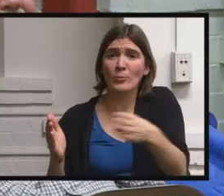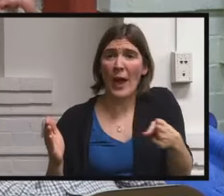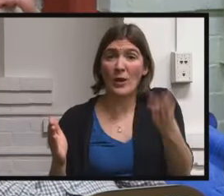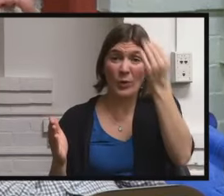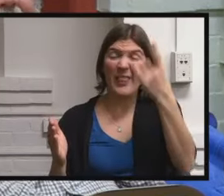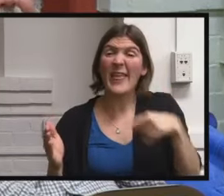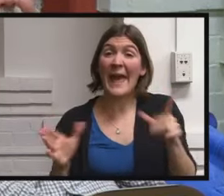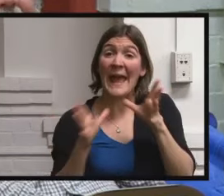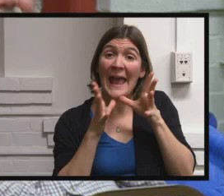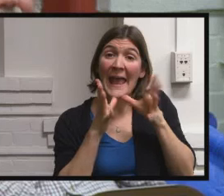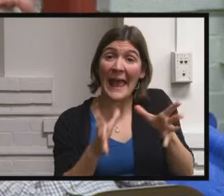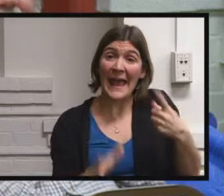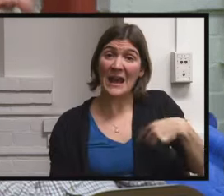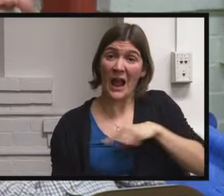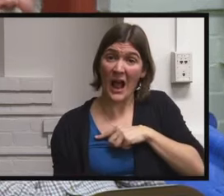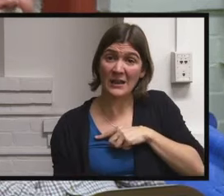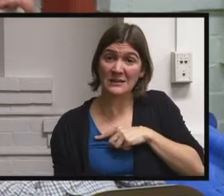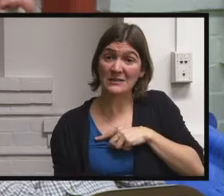immensely dislike Brattleboro.